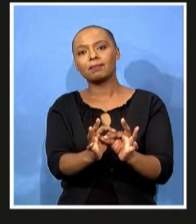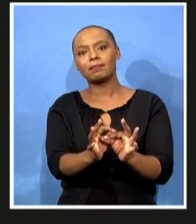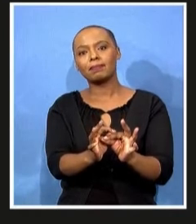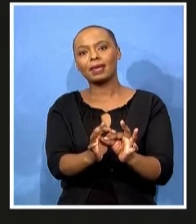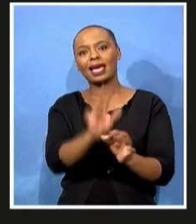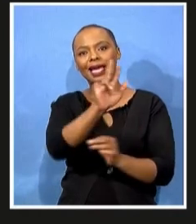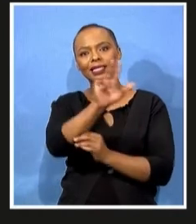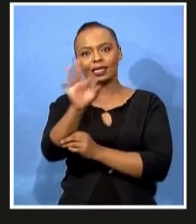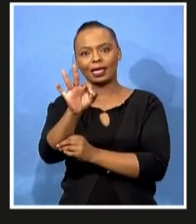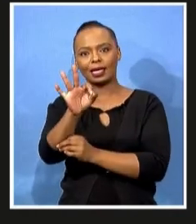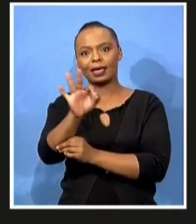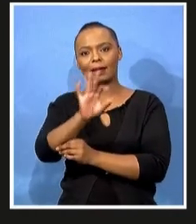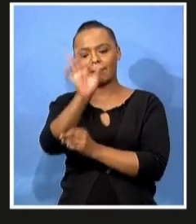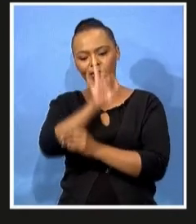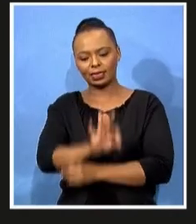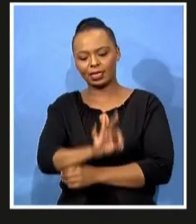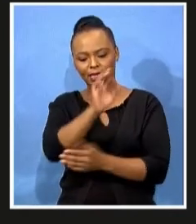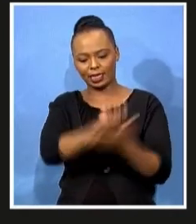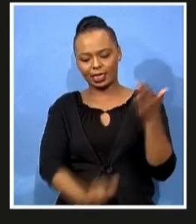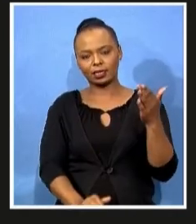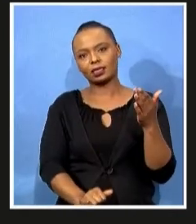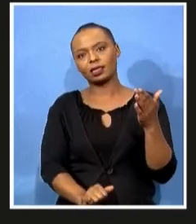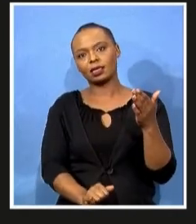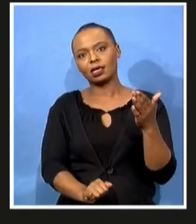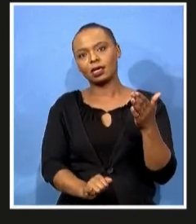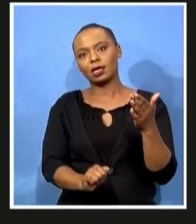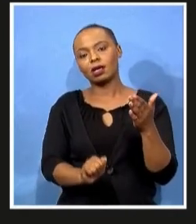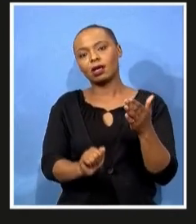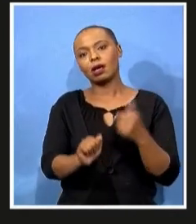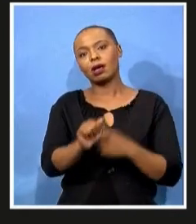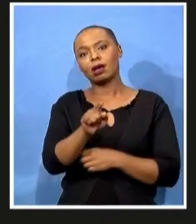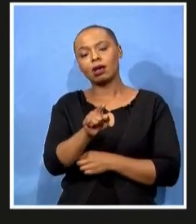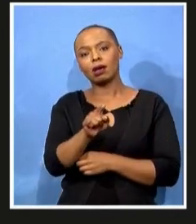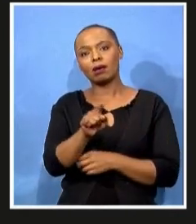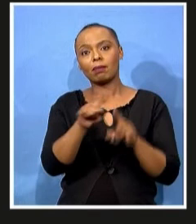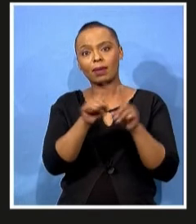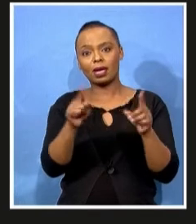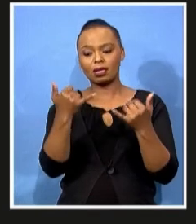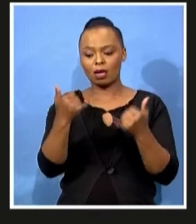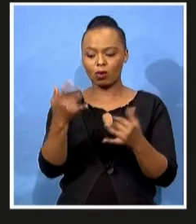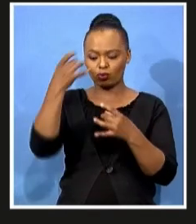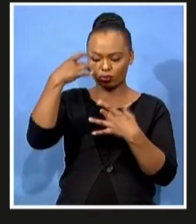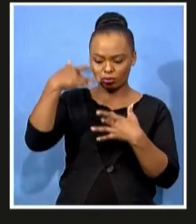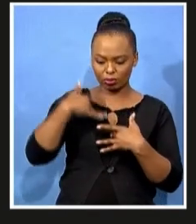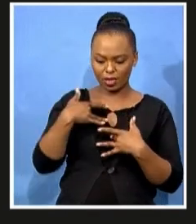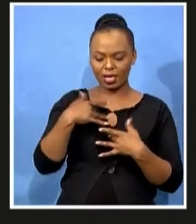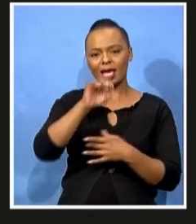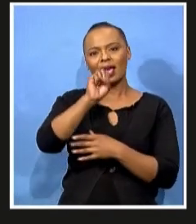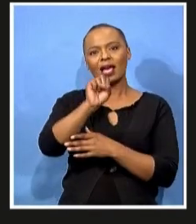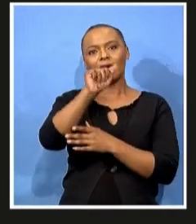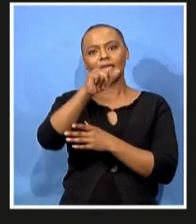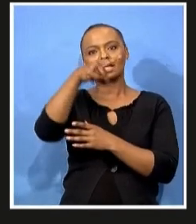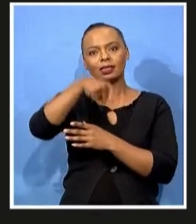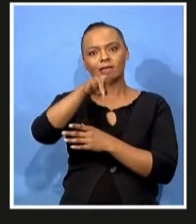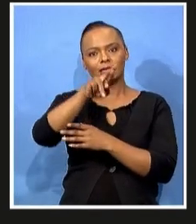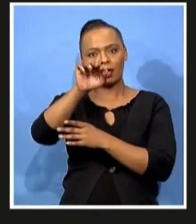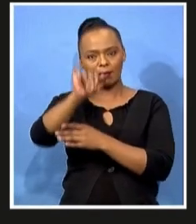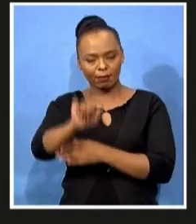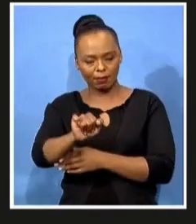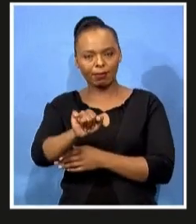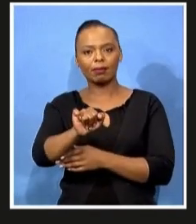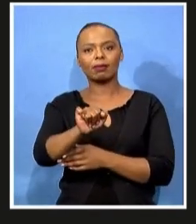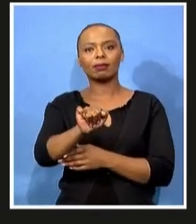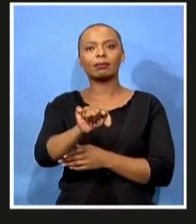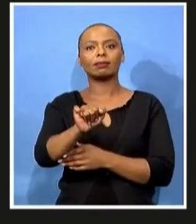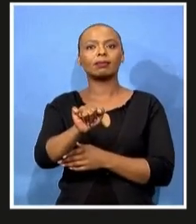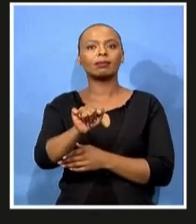mortality. Now, we've been told that, SAPRA has done all the, investigations